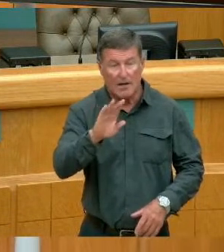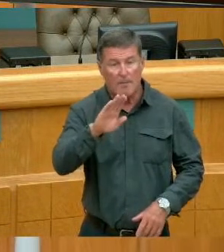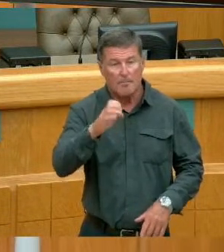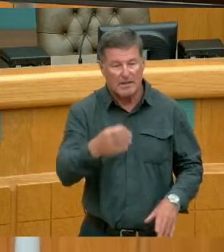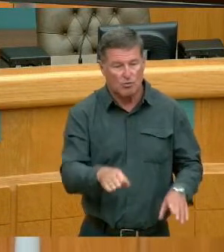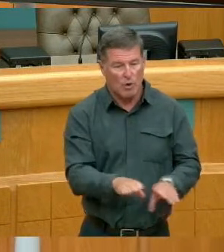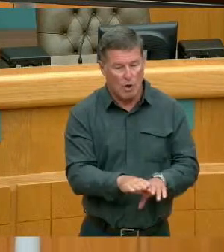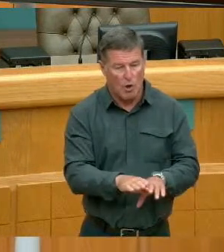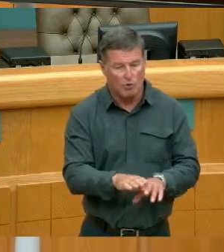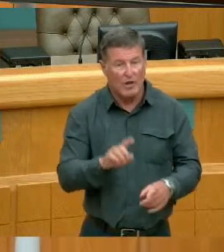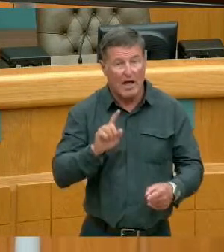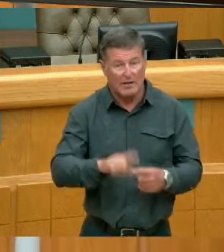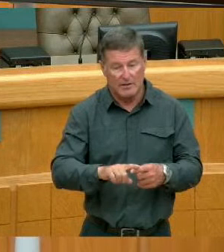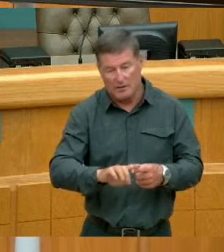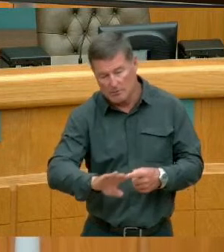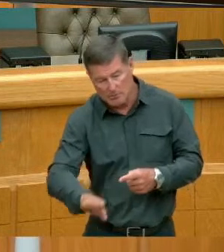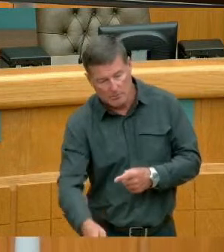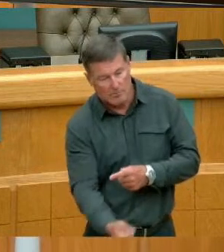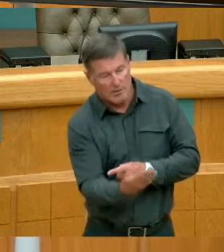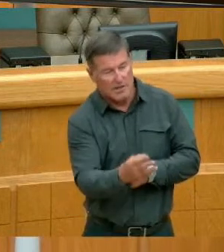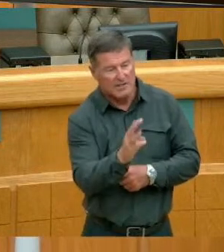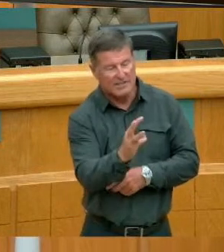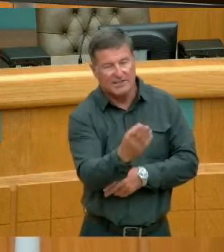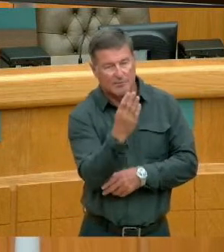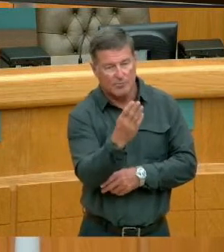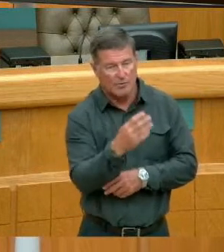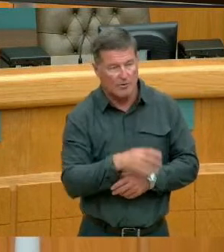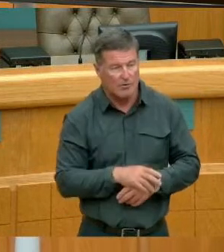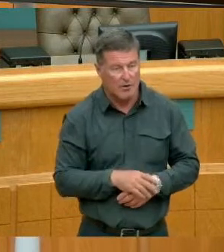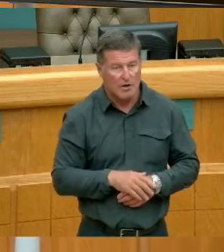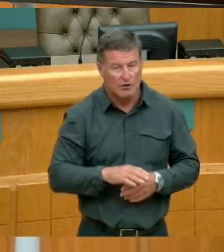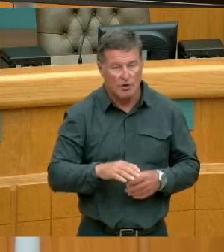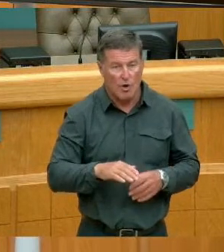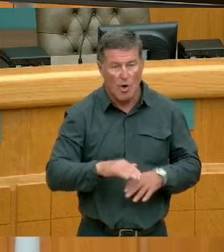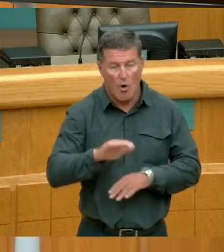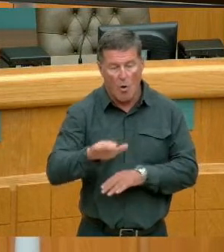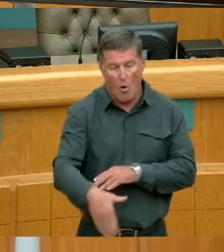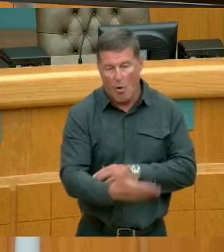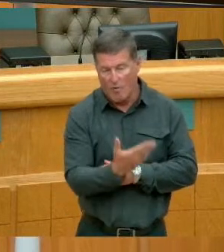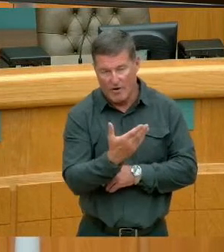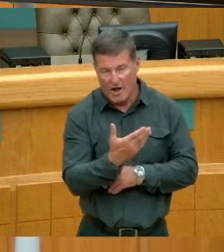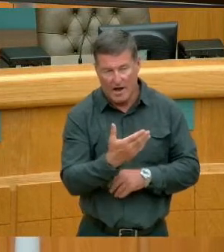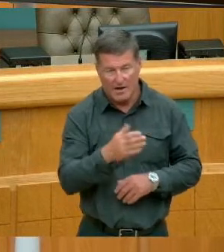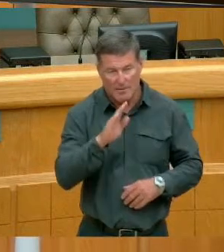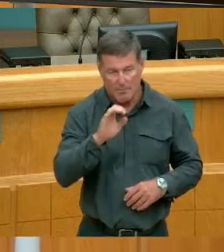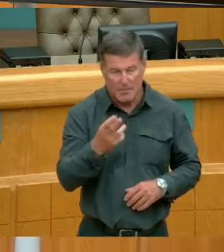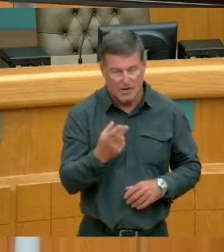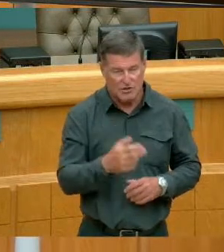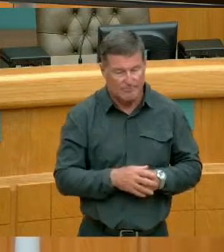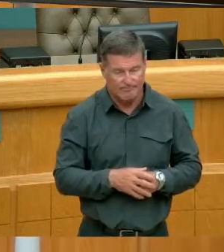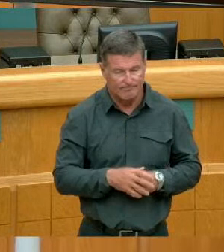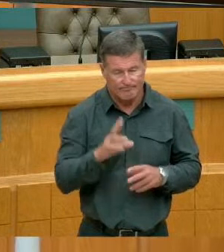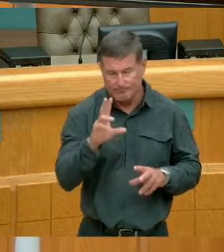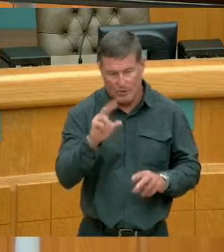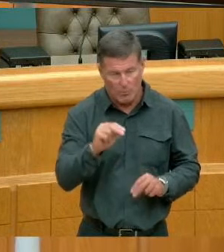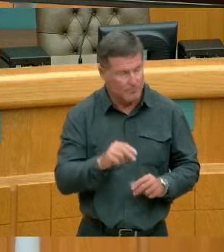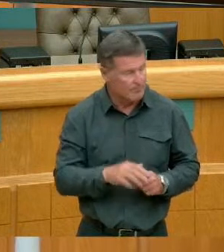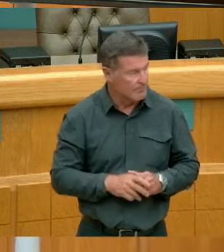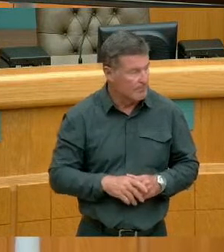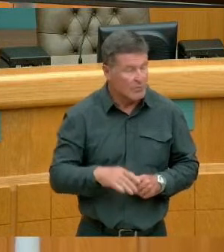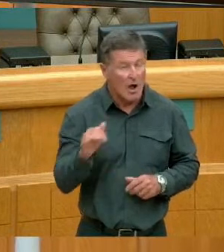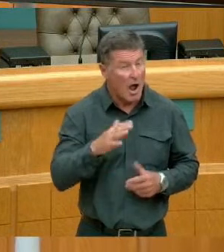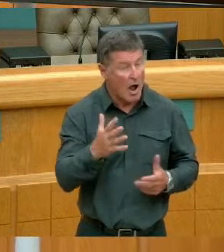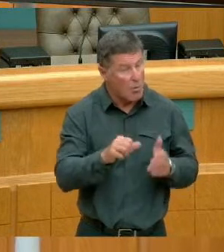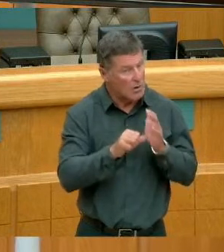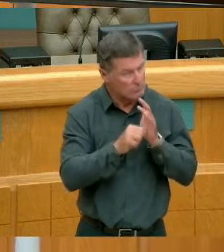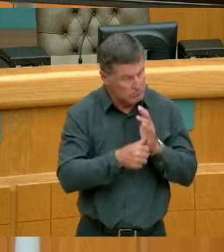be effective till 6 a.m. I tried to hit the dusk to dawn scenario. And I do want to reemphasize